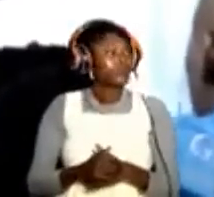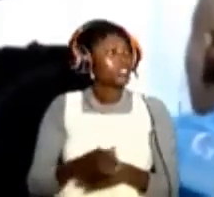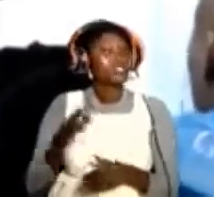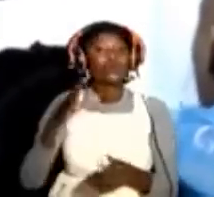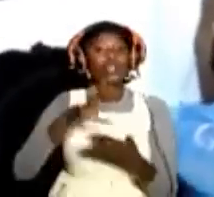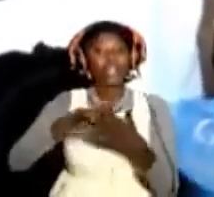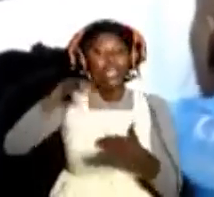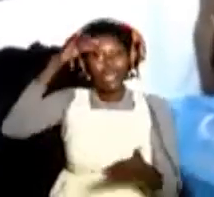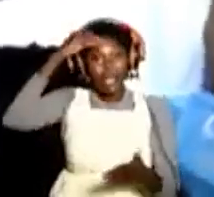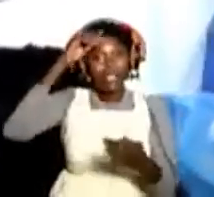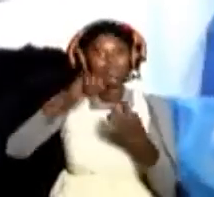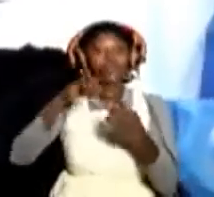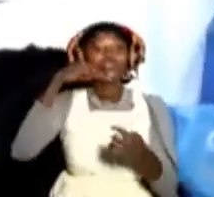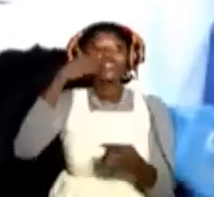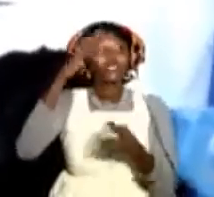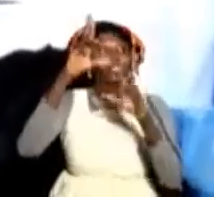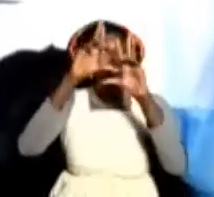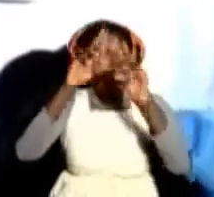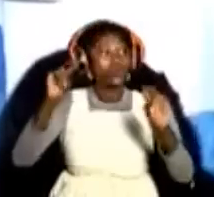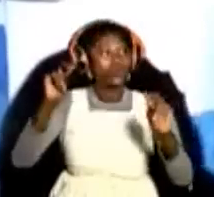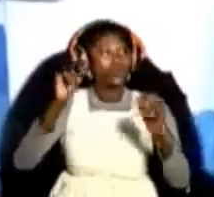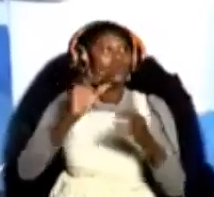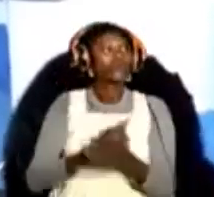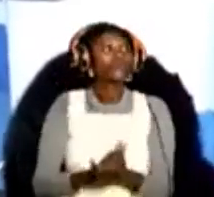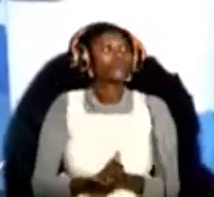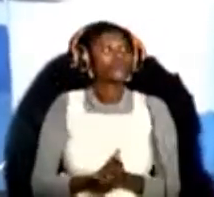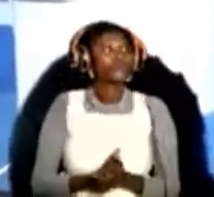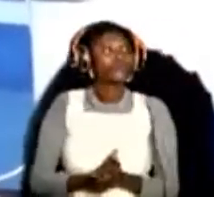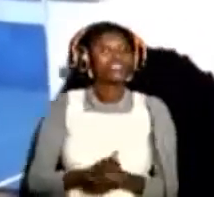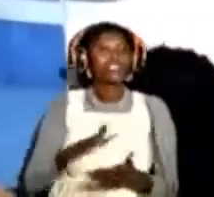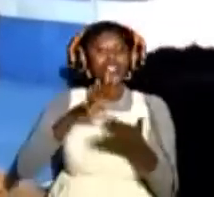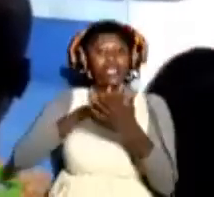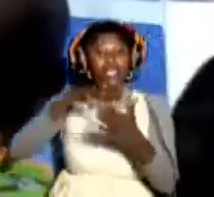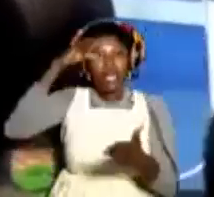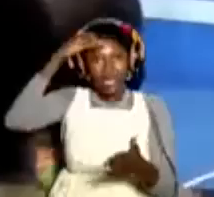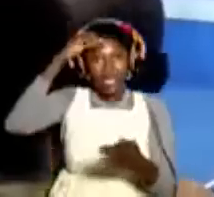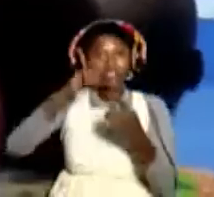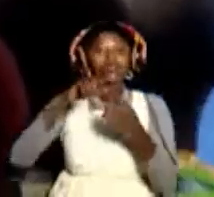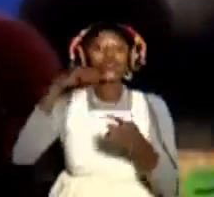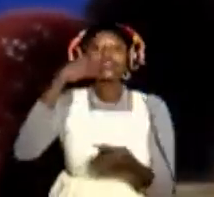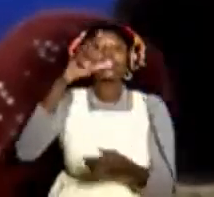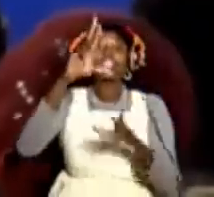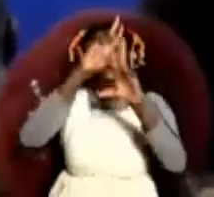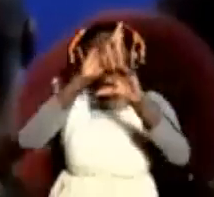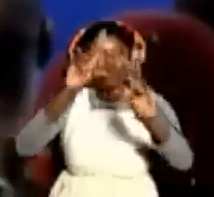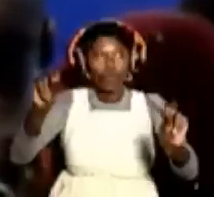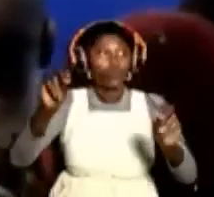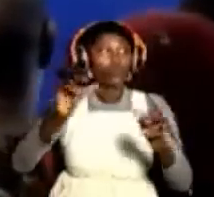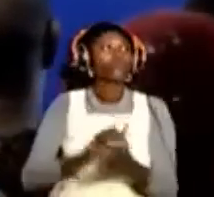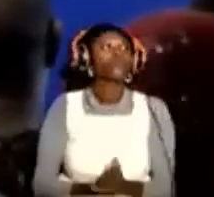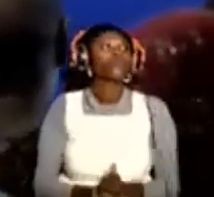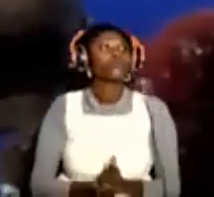Learn to say what? And that's what the Spirit of God told me. Learn to say no.